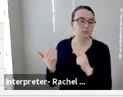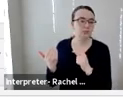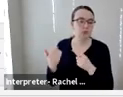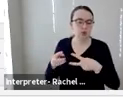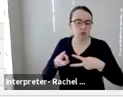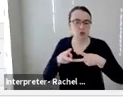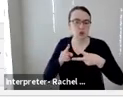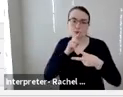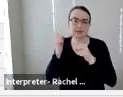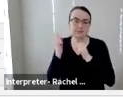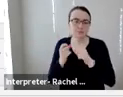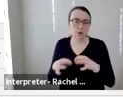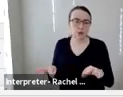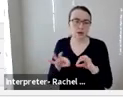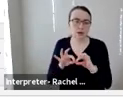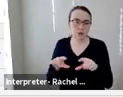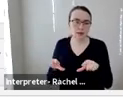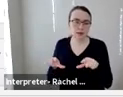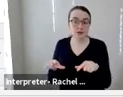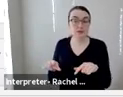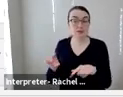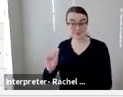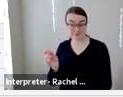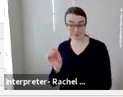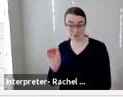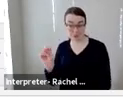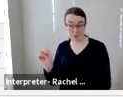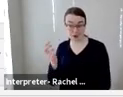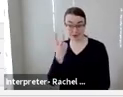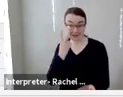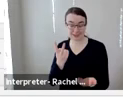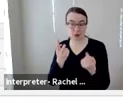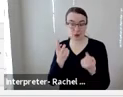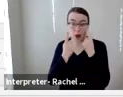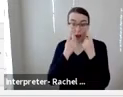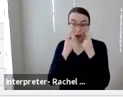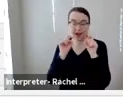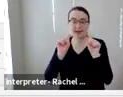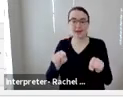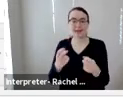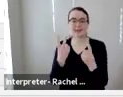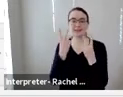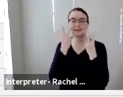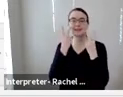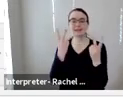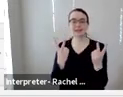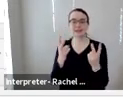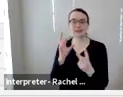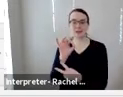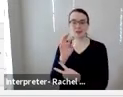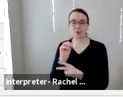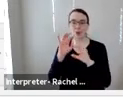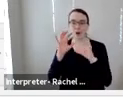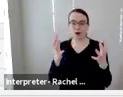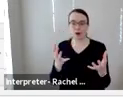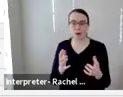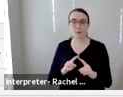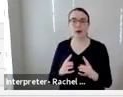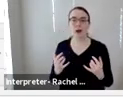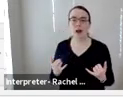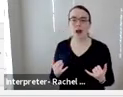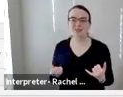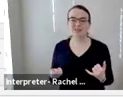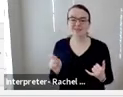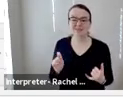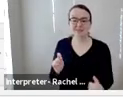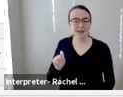layers. And as I turn this one off, your eye can see the form. But now, just by adding